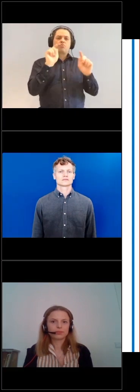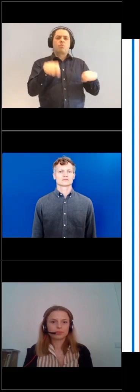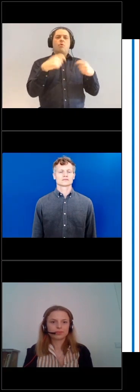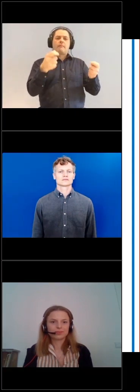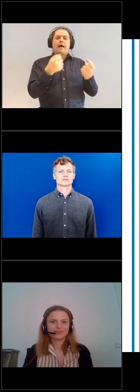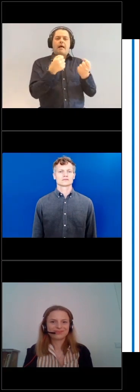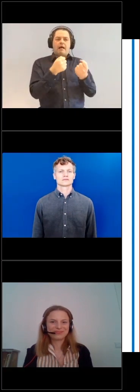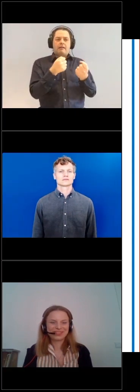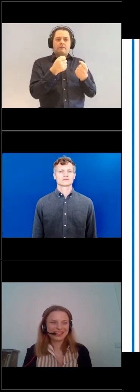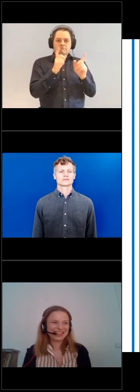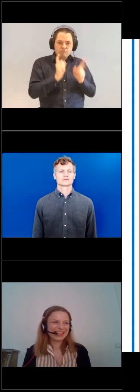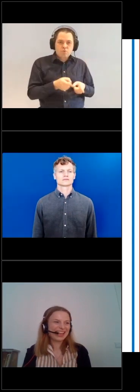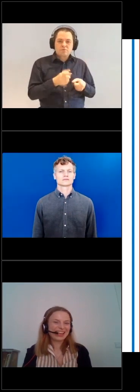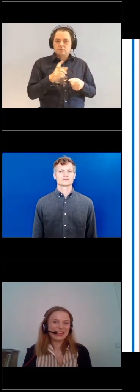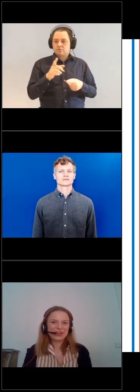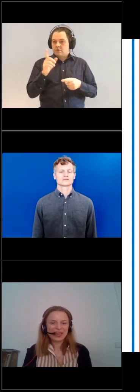leave it here.